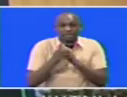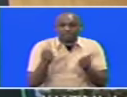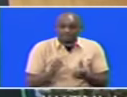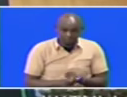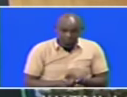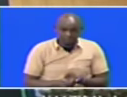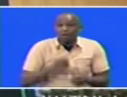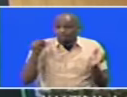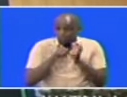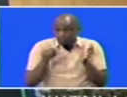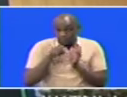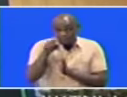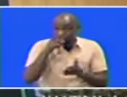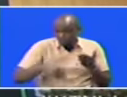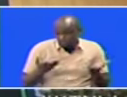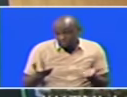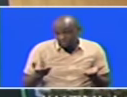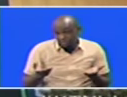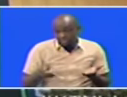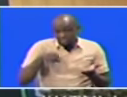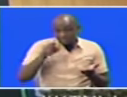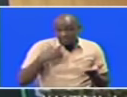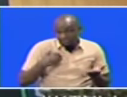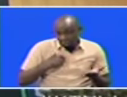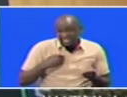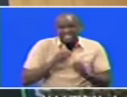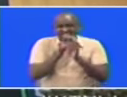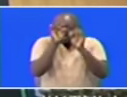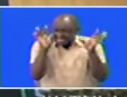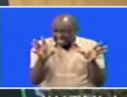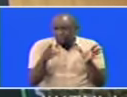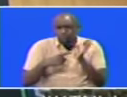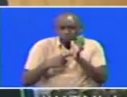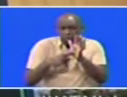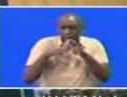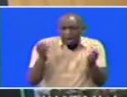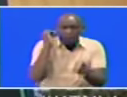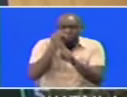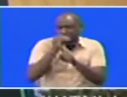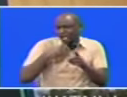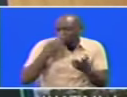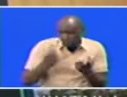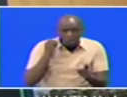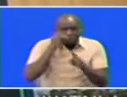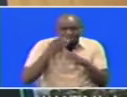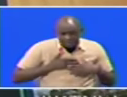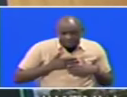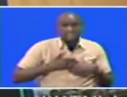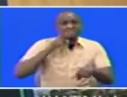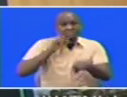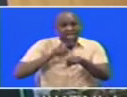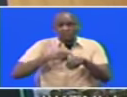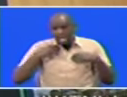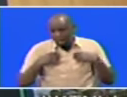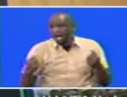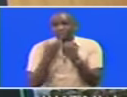The problem with not having an end game and not having a clearly outlined objective is that every time now, whenever